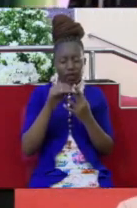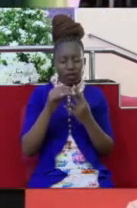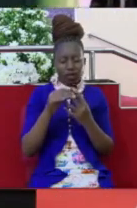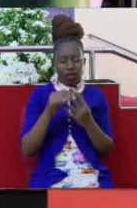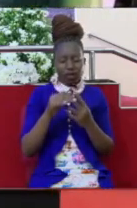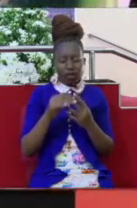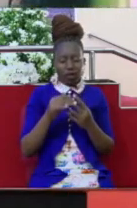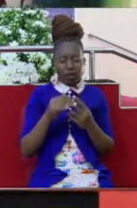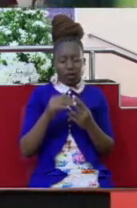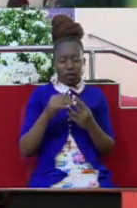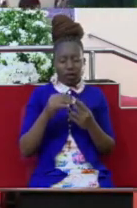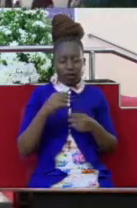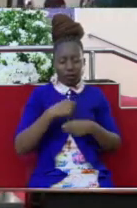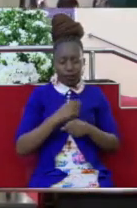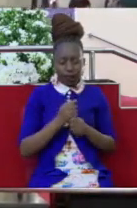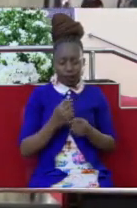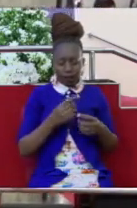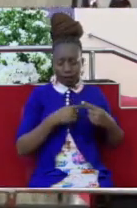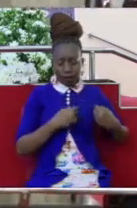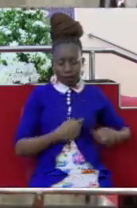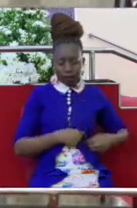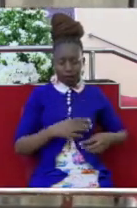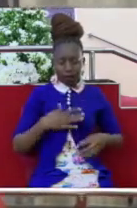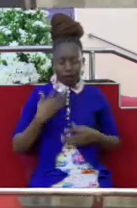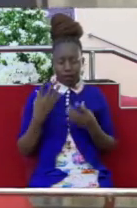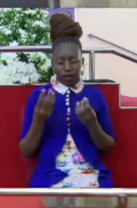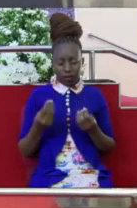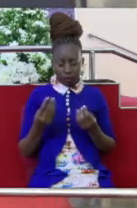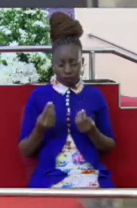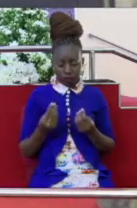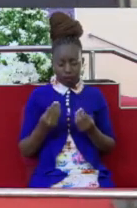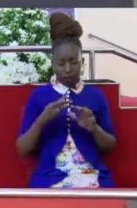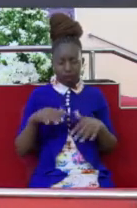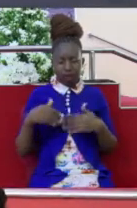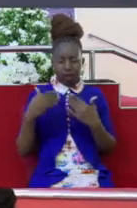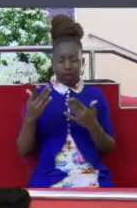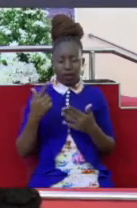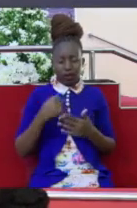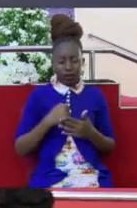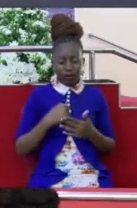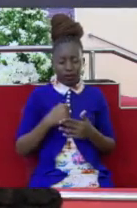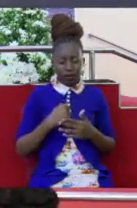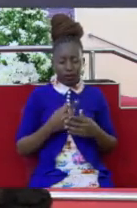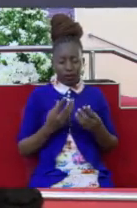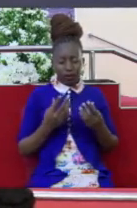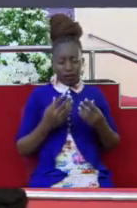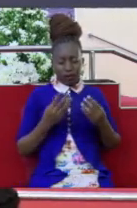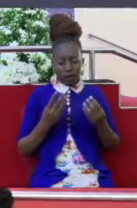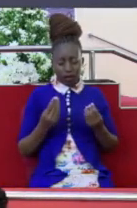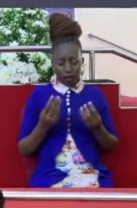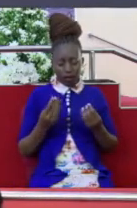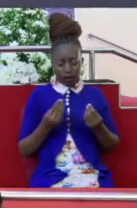hardening my heart to the needs of others. Lord, give me a heart of flesh. Lord, give me a heart of flesh. Give me a